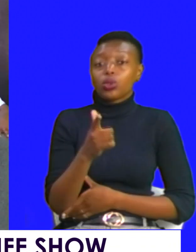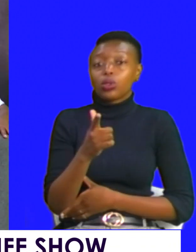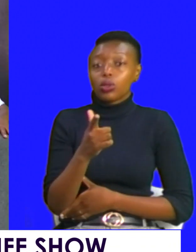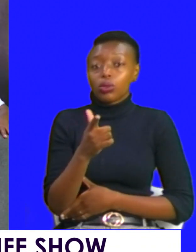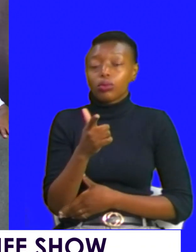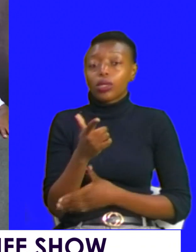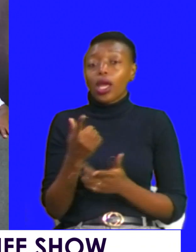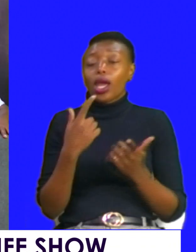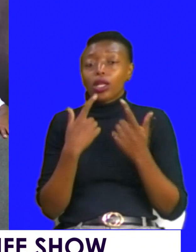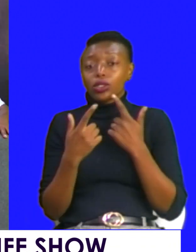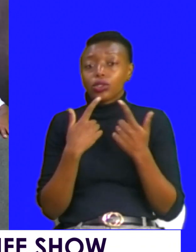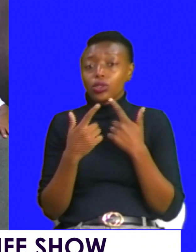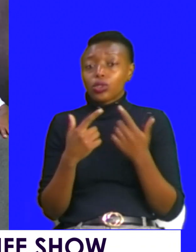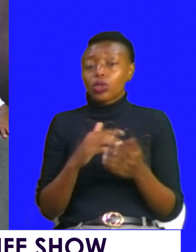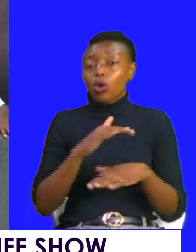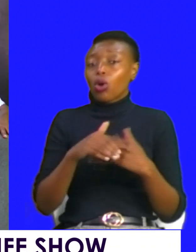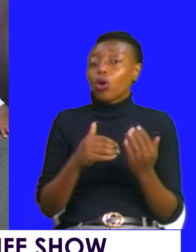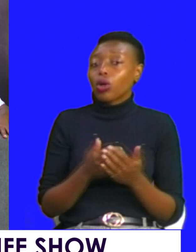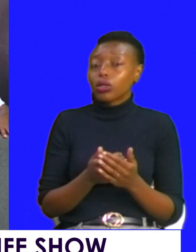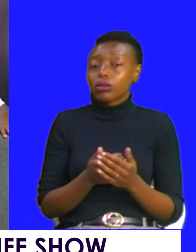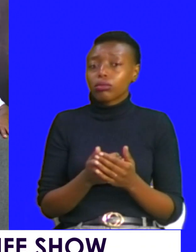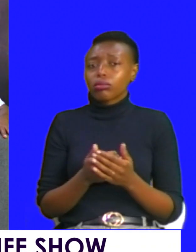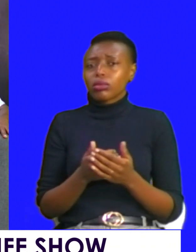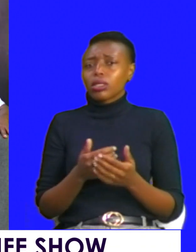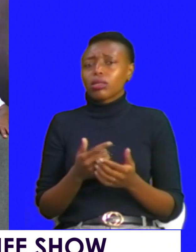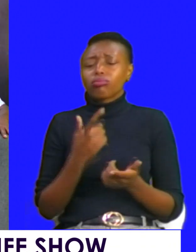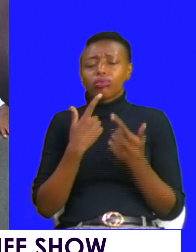in the hallway. Okay? Yeah. And then I ask, tell me about Jonah.